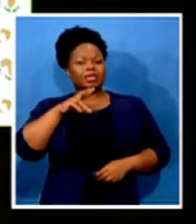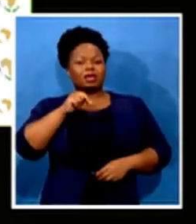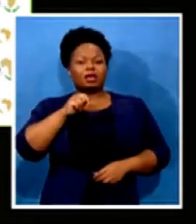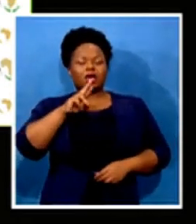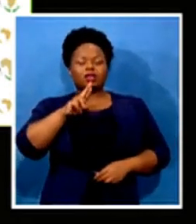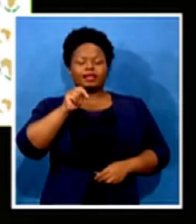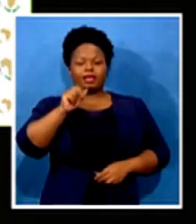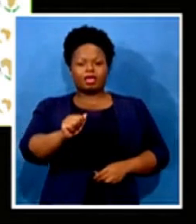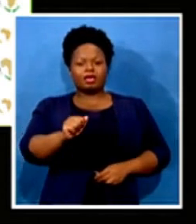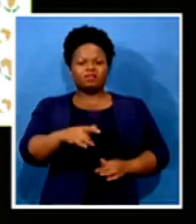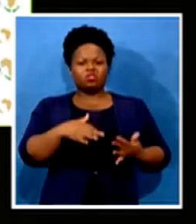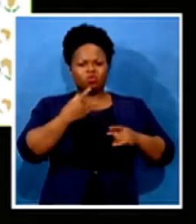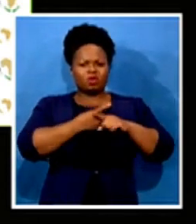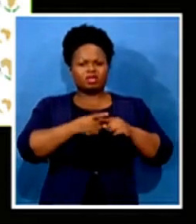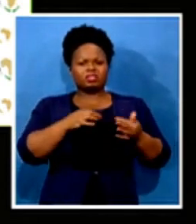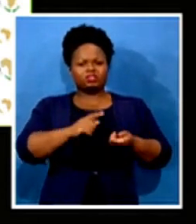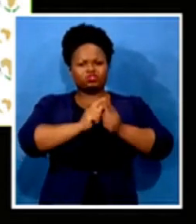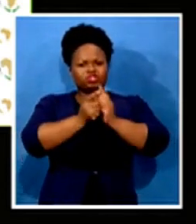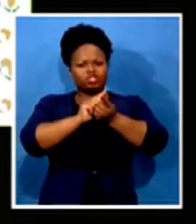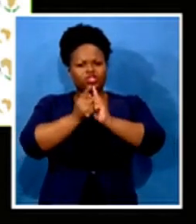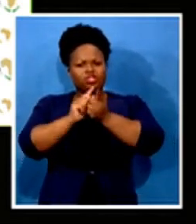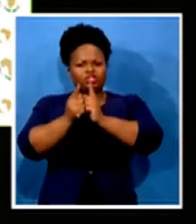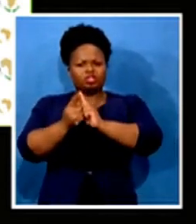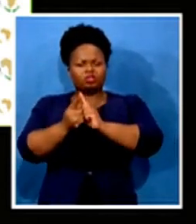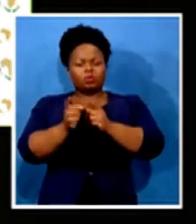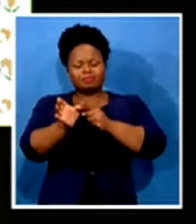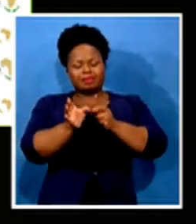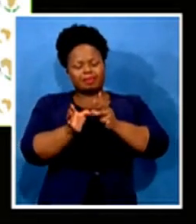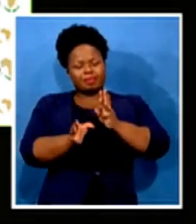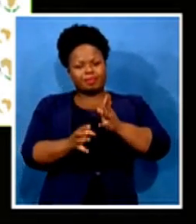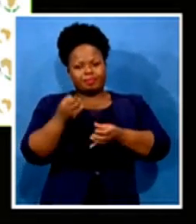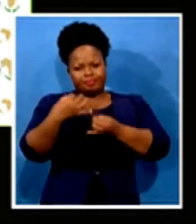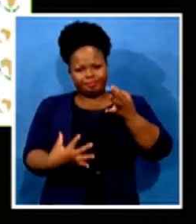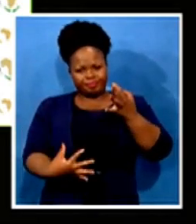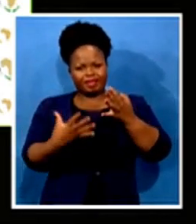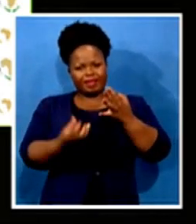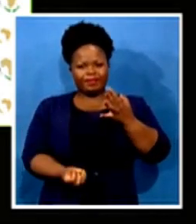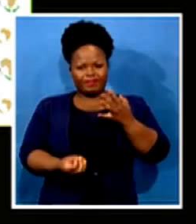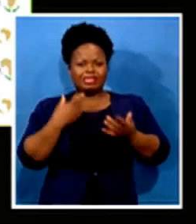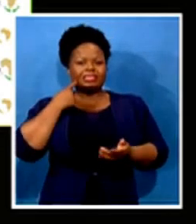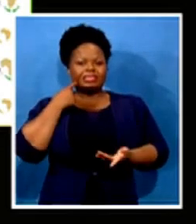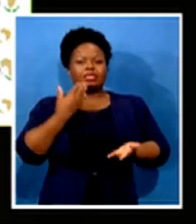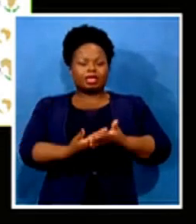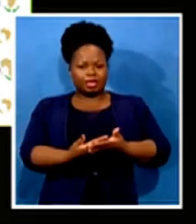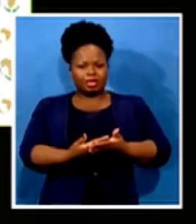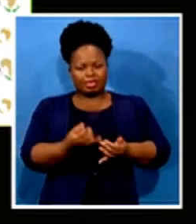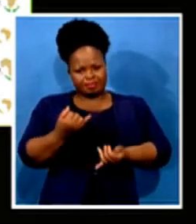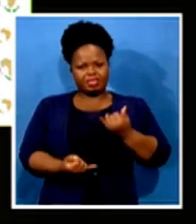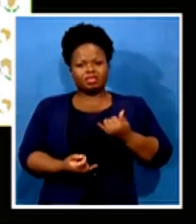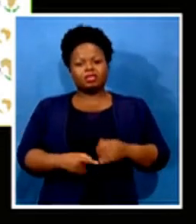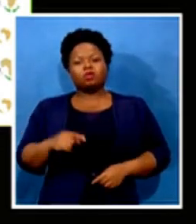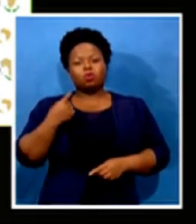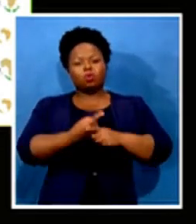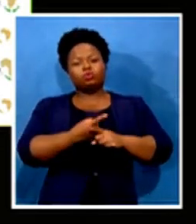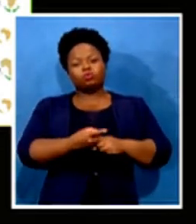to, as they divide and duplicate, they will create errors. And those errors will lead to some species that will